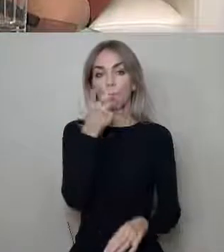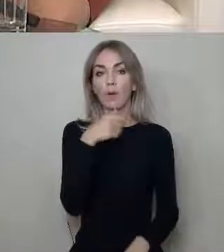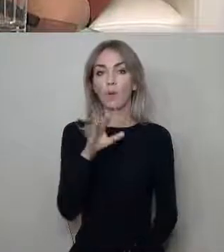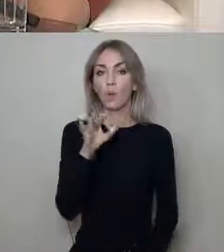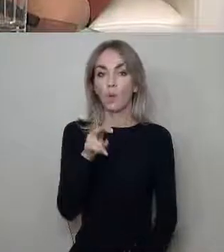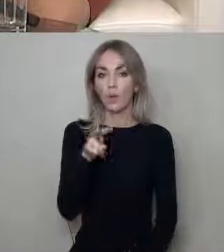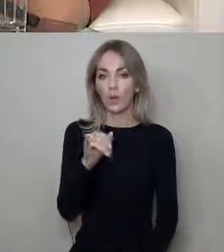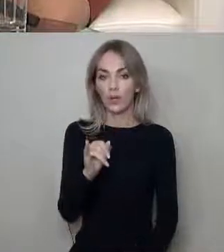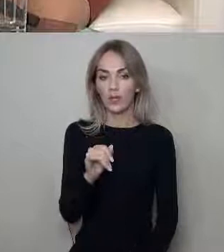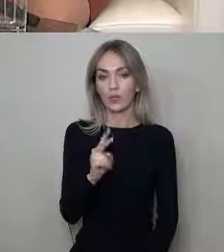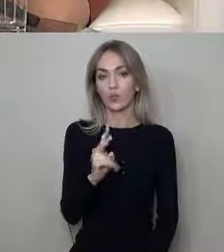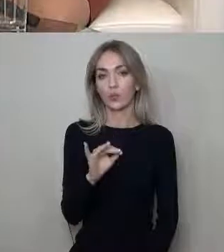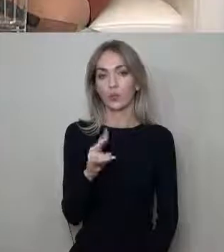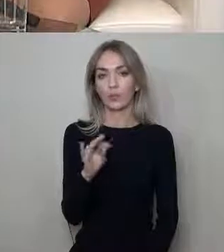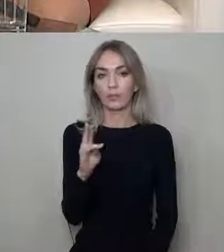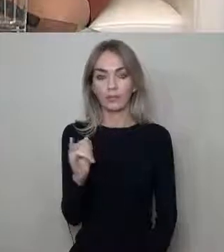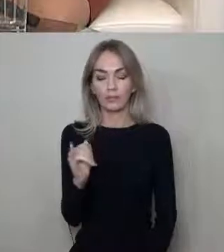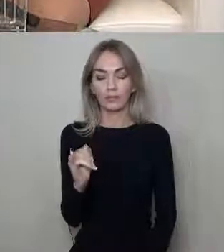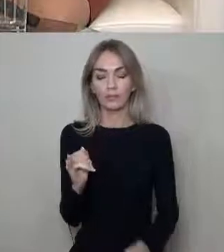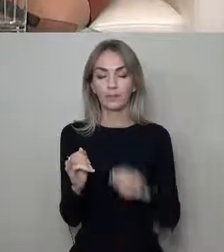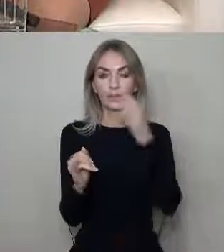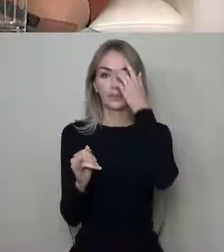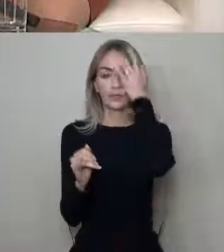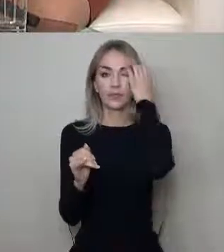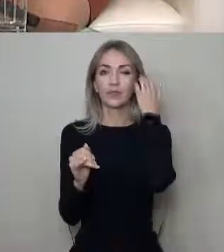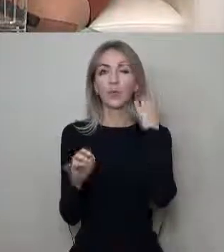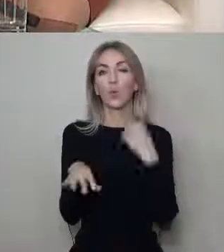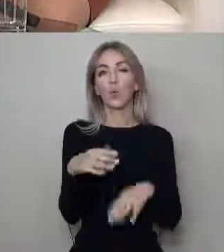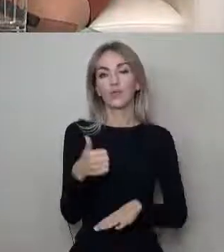question. Let me thank Olga Kotsuruba,